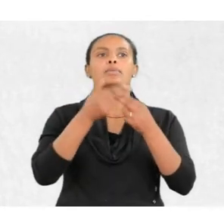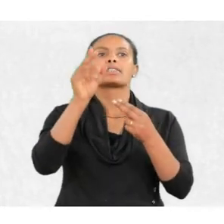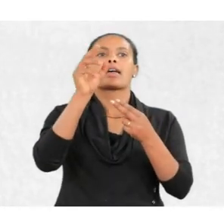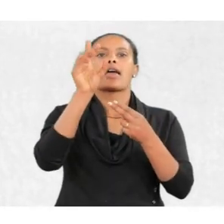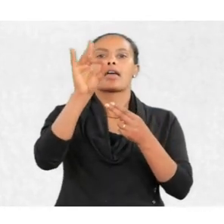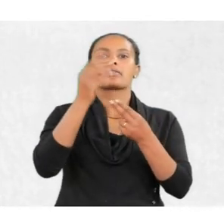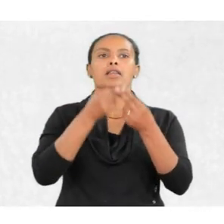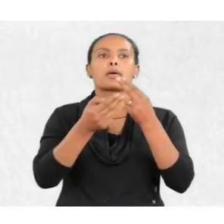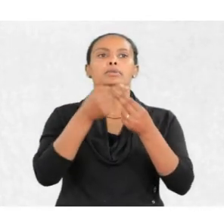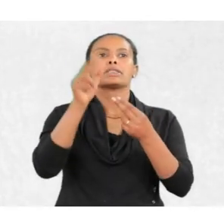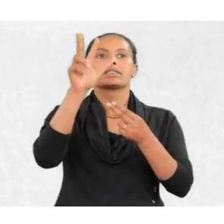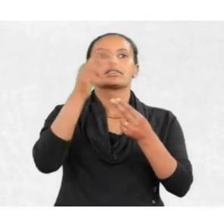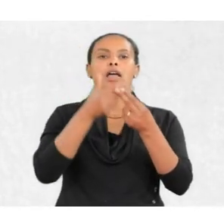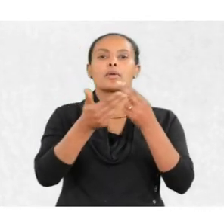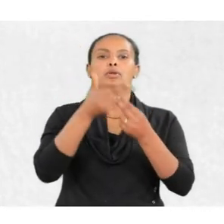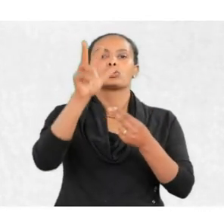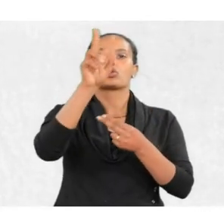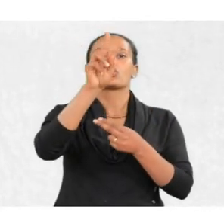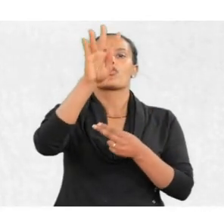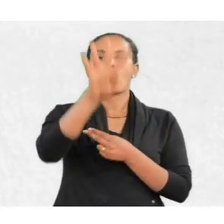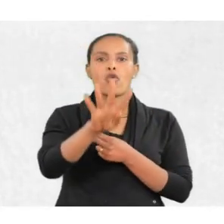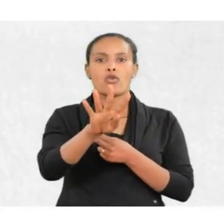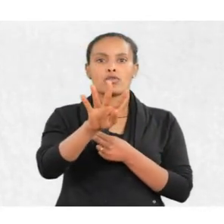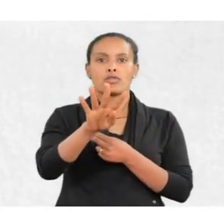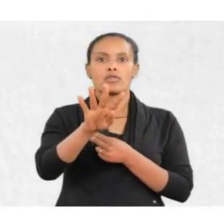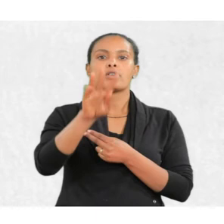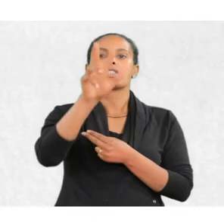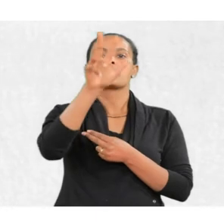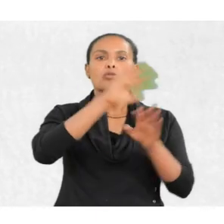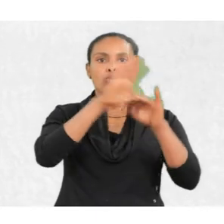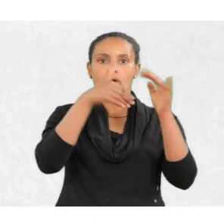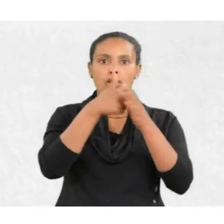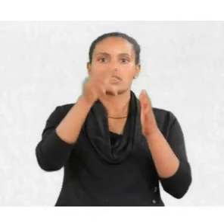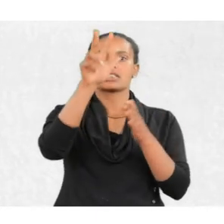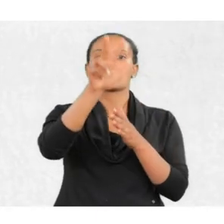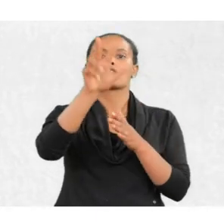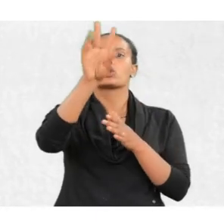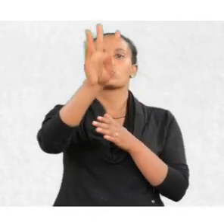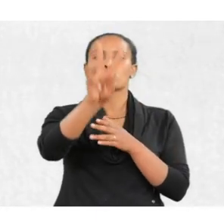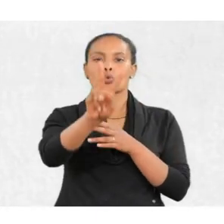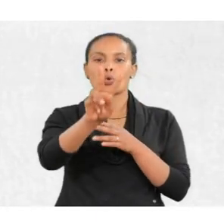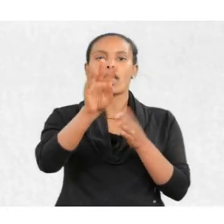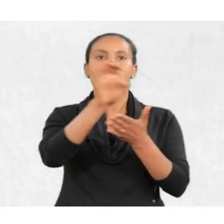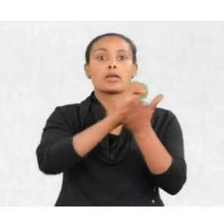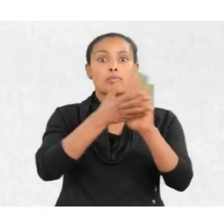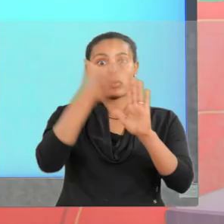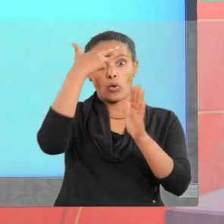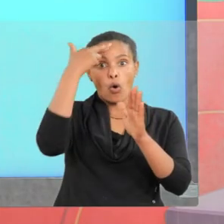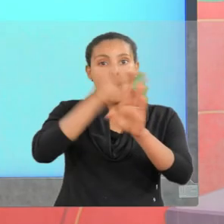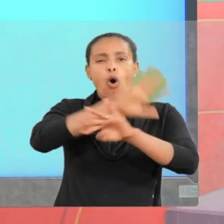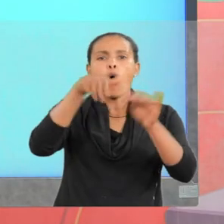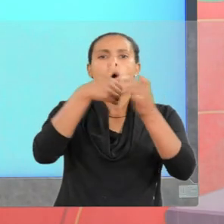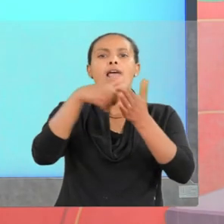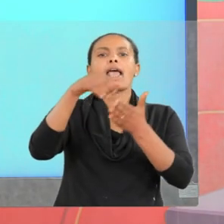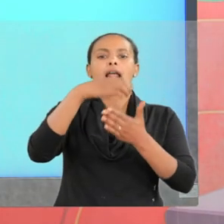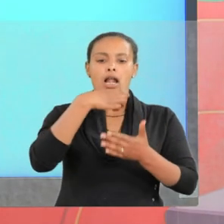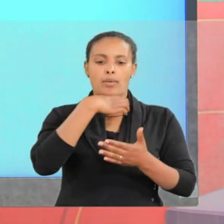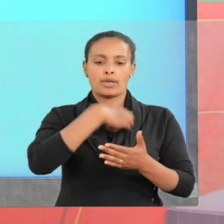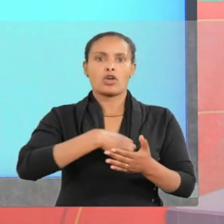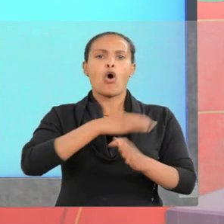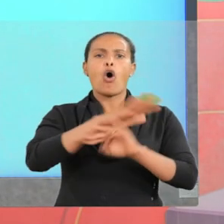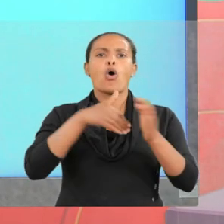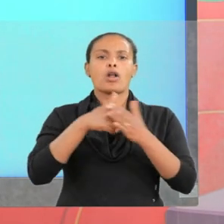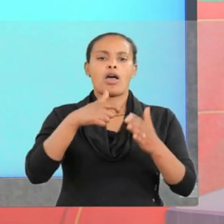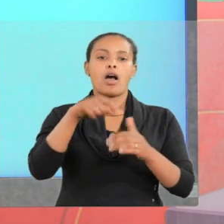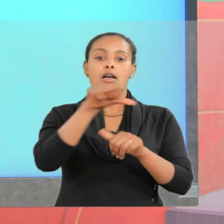8, plus 3 times 8 is 24, 32 electrons. Because all elements, all